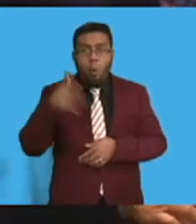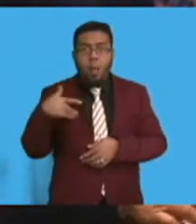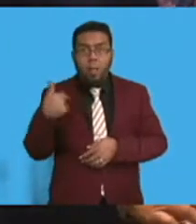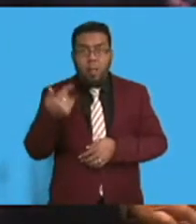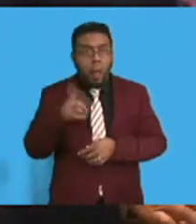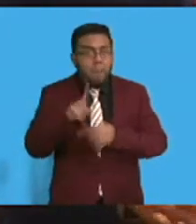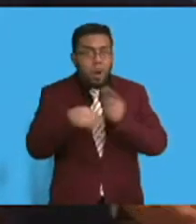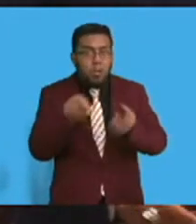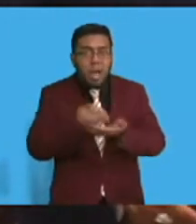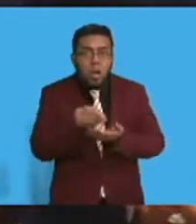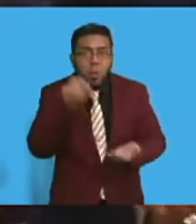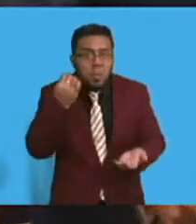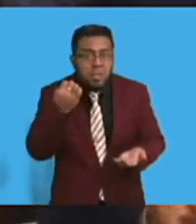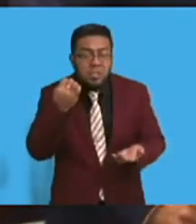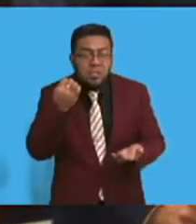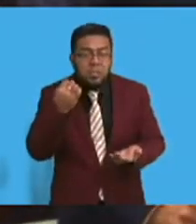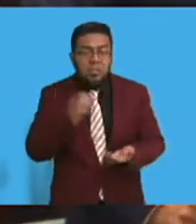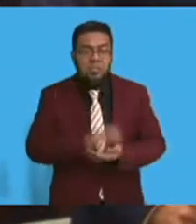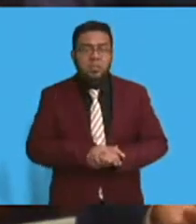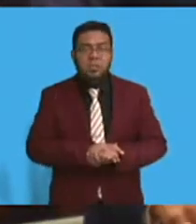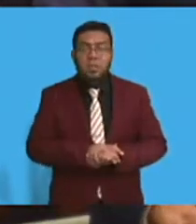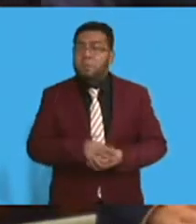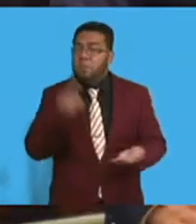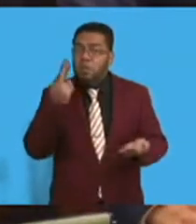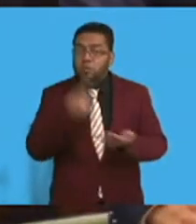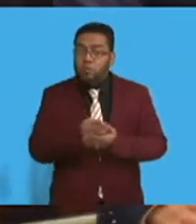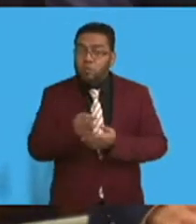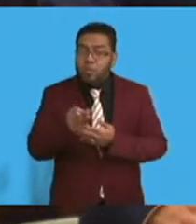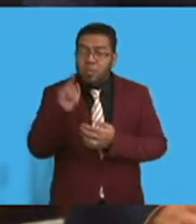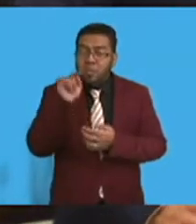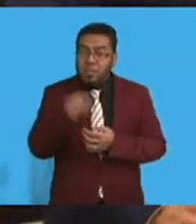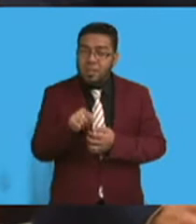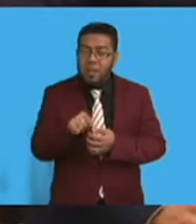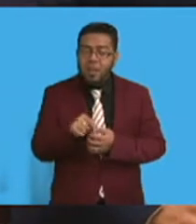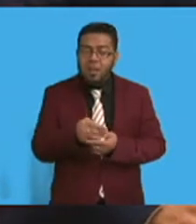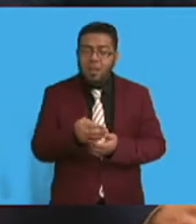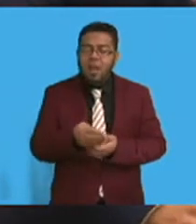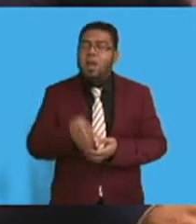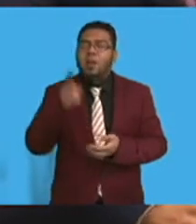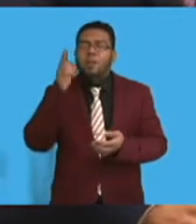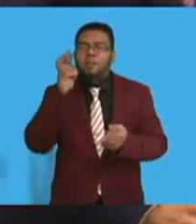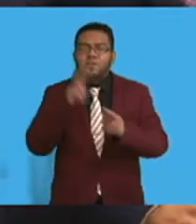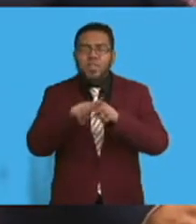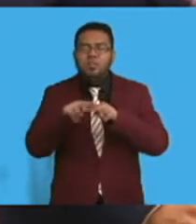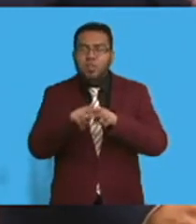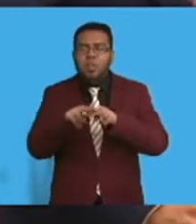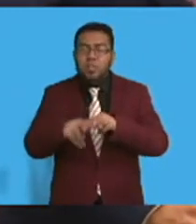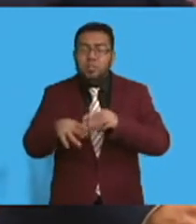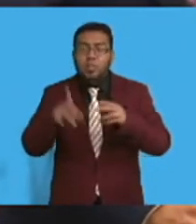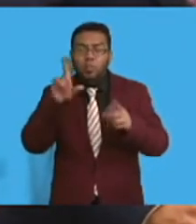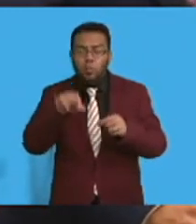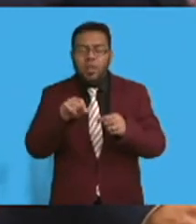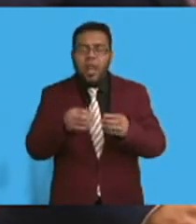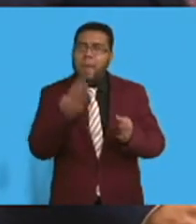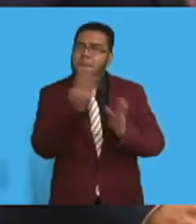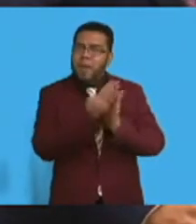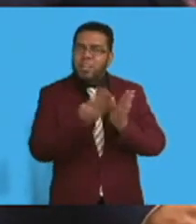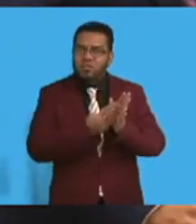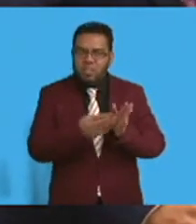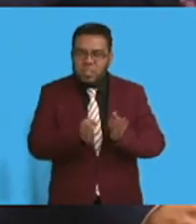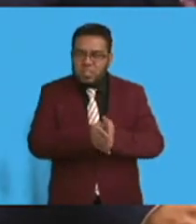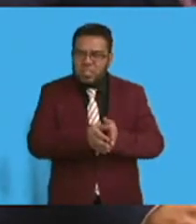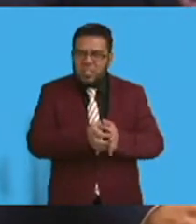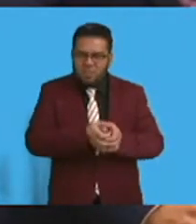side. The truth of the matter, Madam Speaker, is that, again, Fiji is running an operating budget surplus. Let me